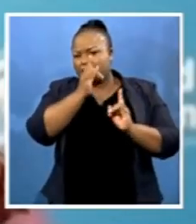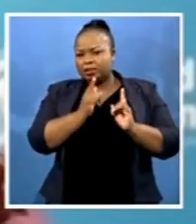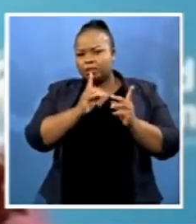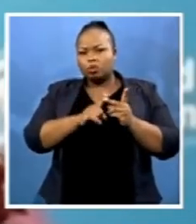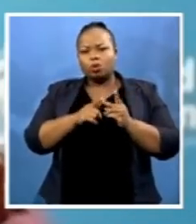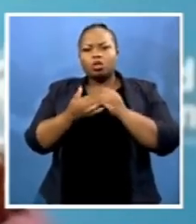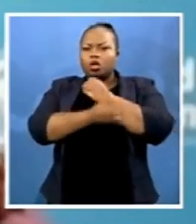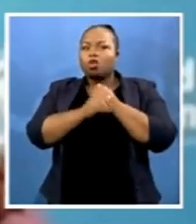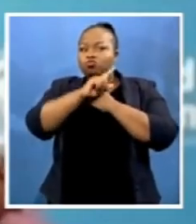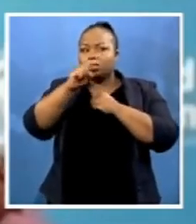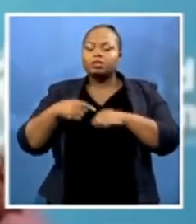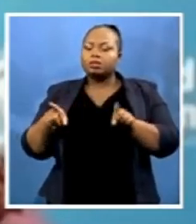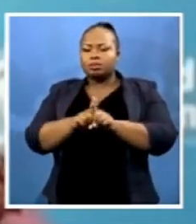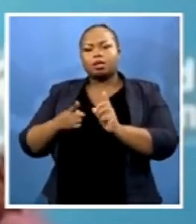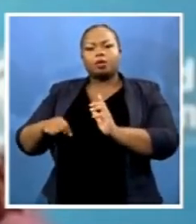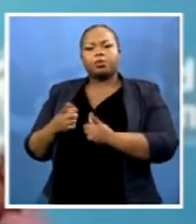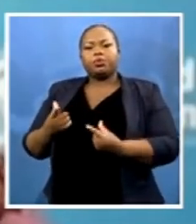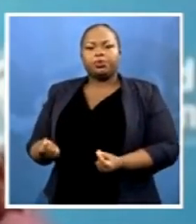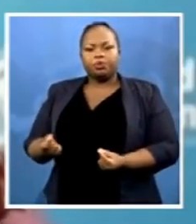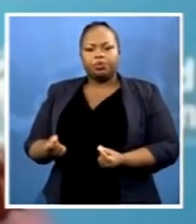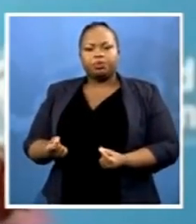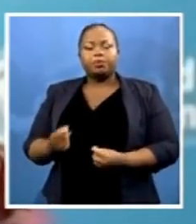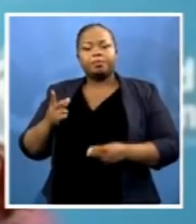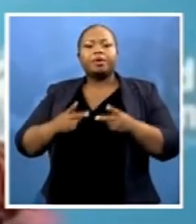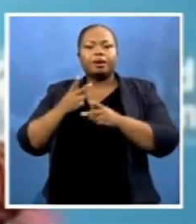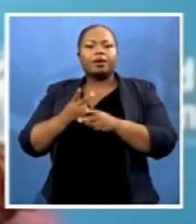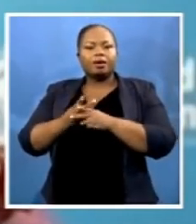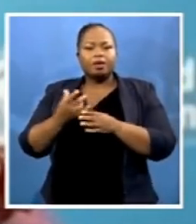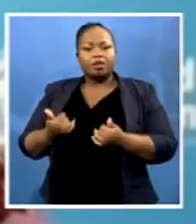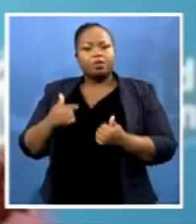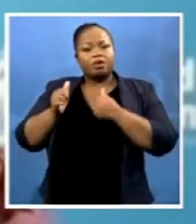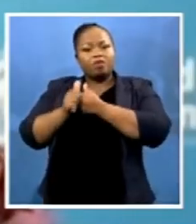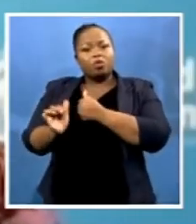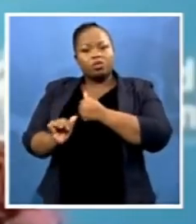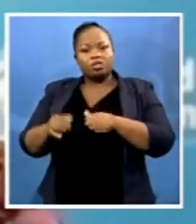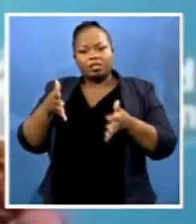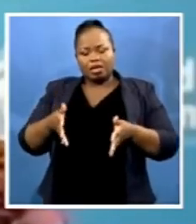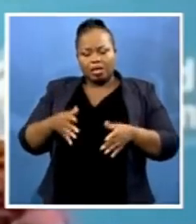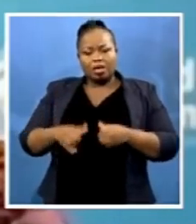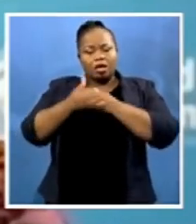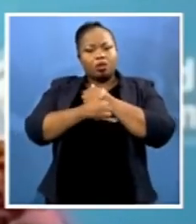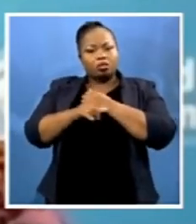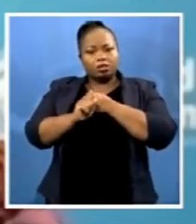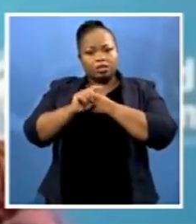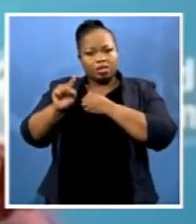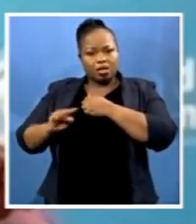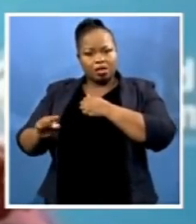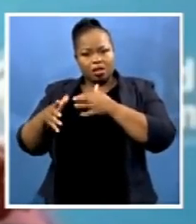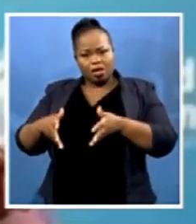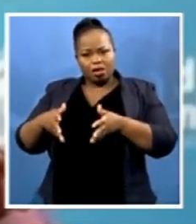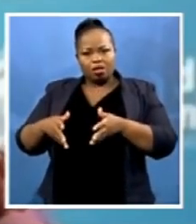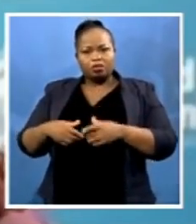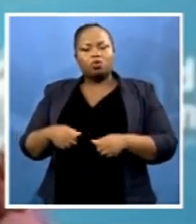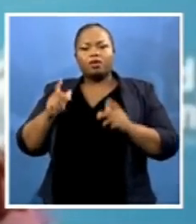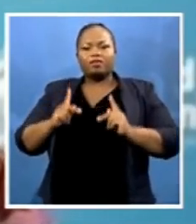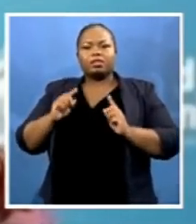we have observed, for example, is that Tanzania took some time to implement, particularly the physical distancing measures, such